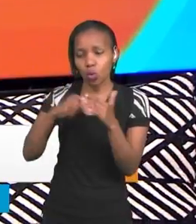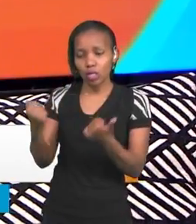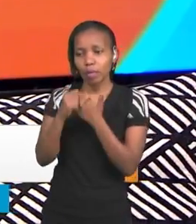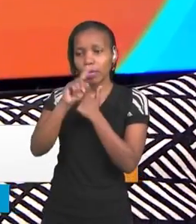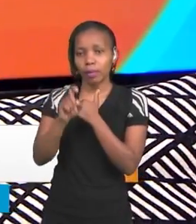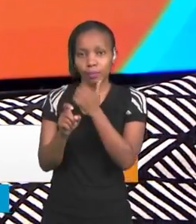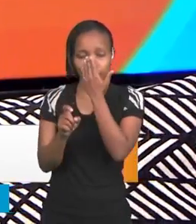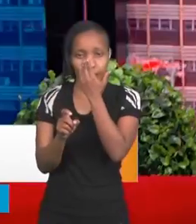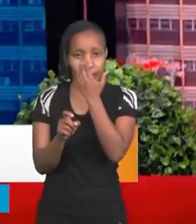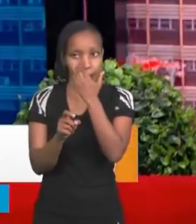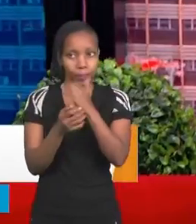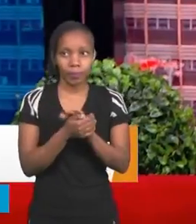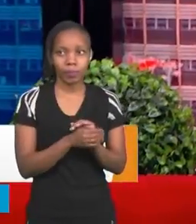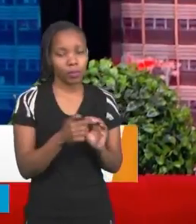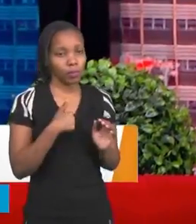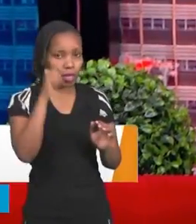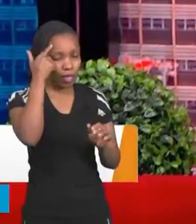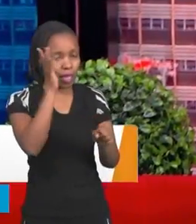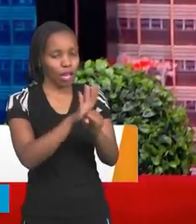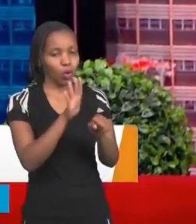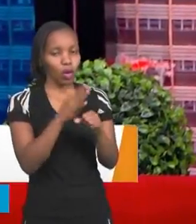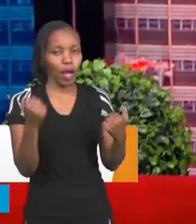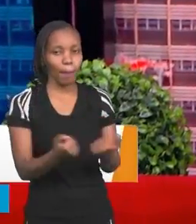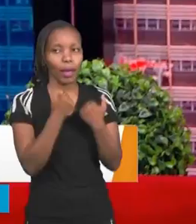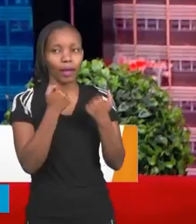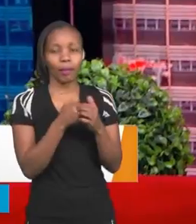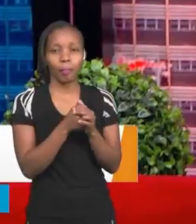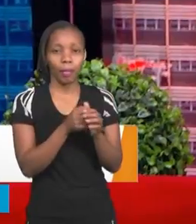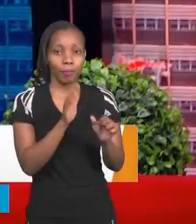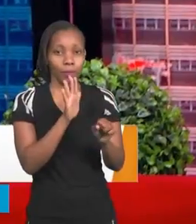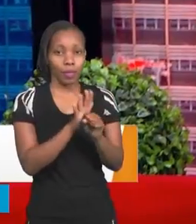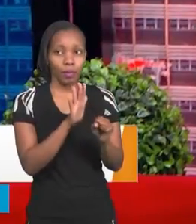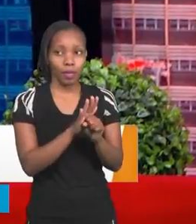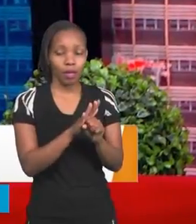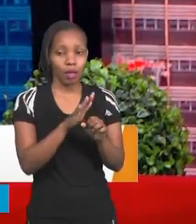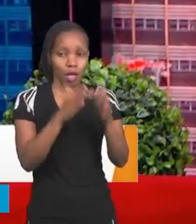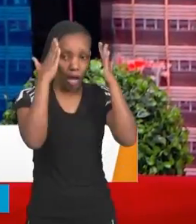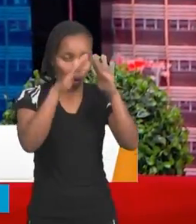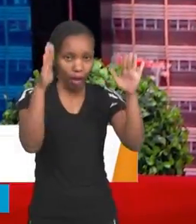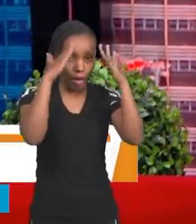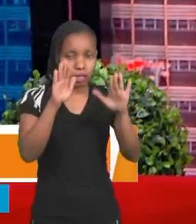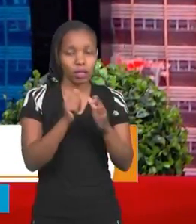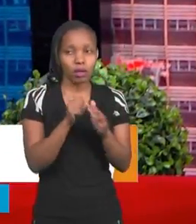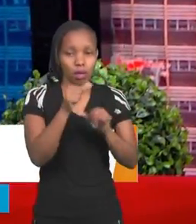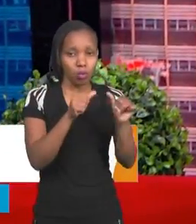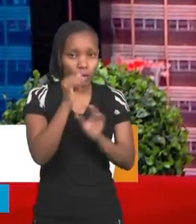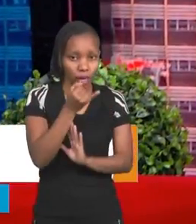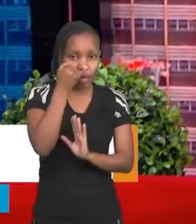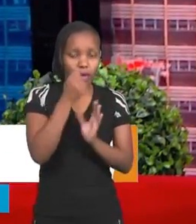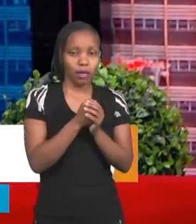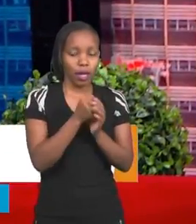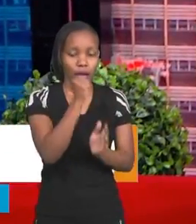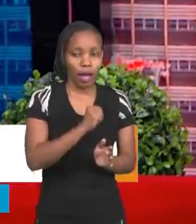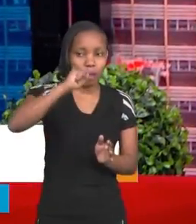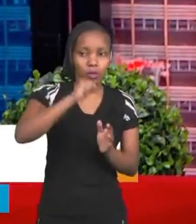far? I think what's happening is a lot. Mm-hmm. There's a lot that has been going on in terms of just creating awareness around drug and substance abuse for the young